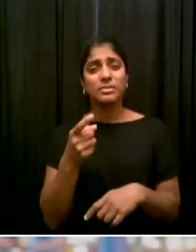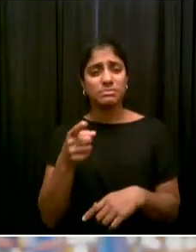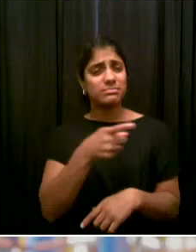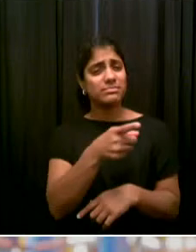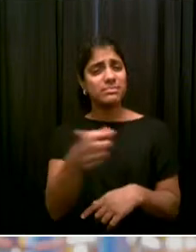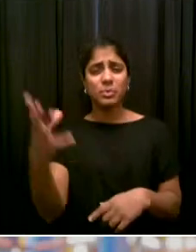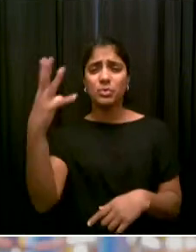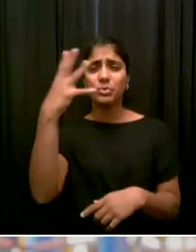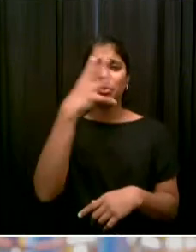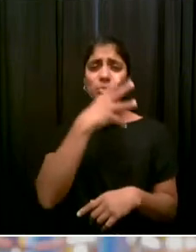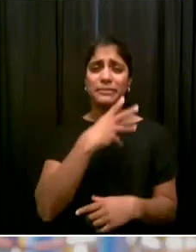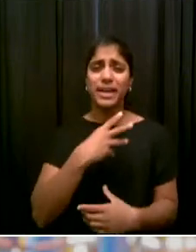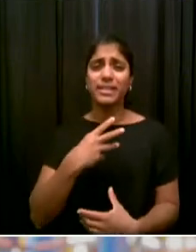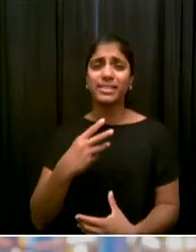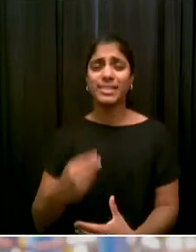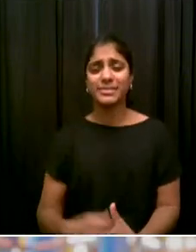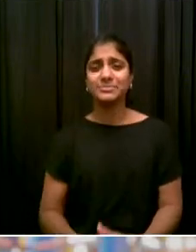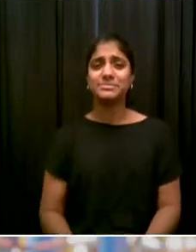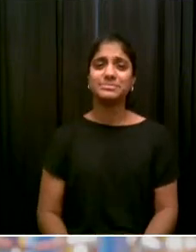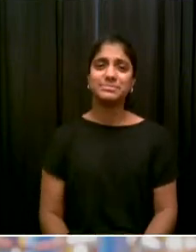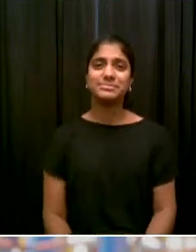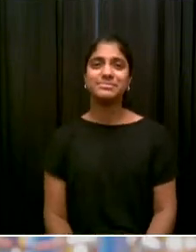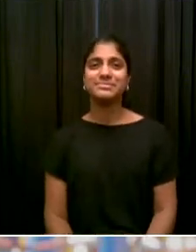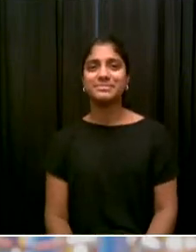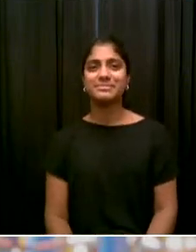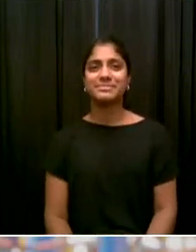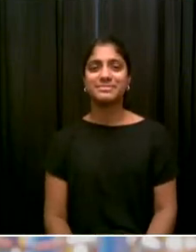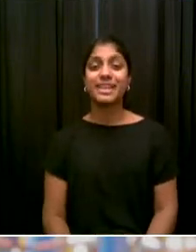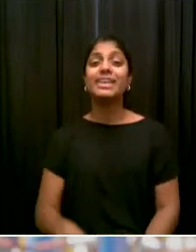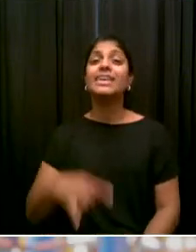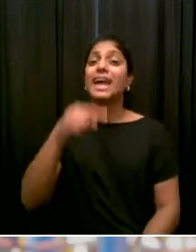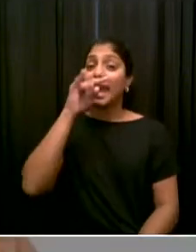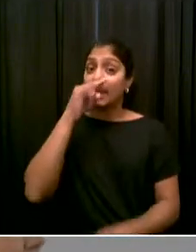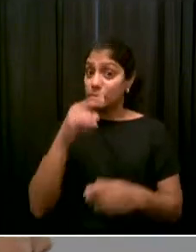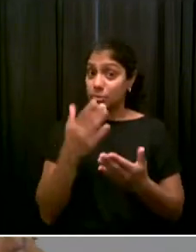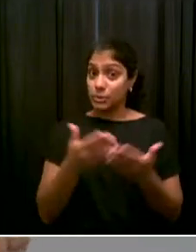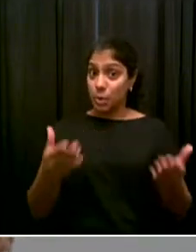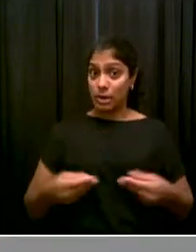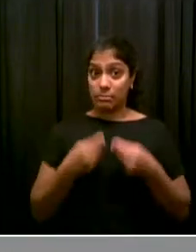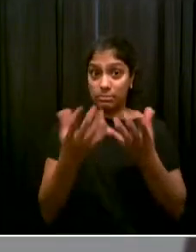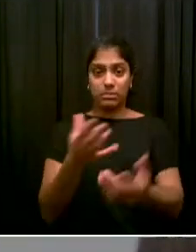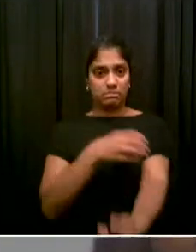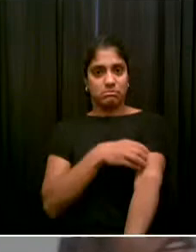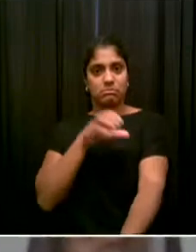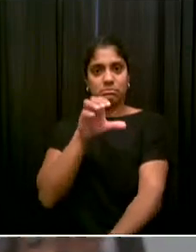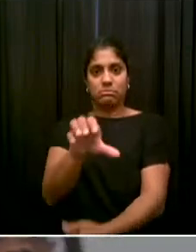the resources to empower themselves paves the way for a better city.